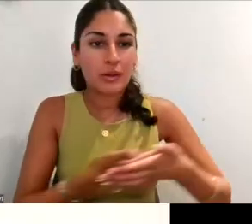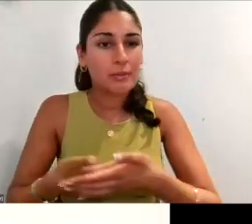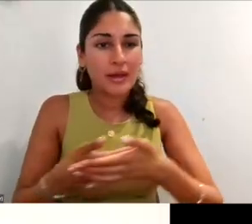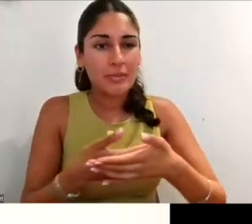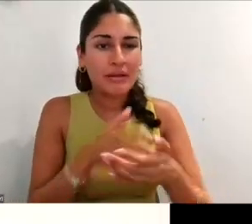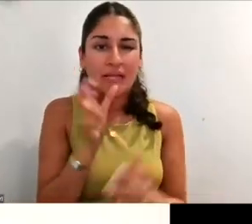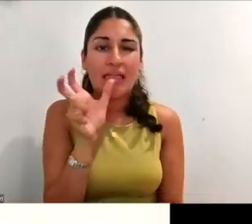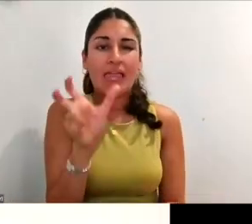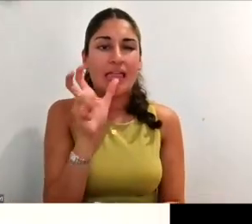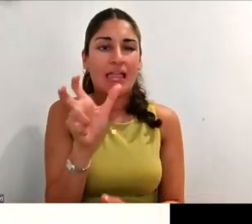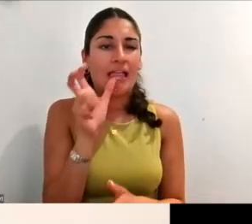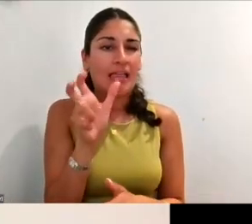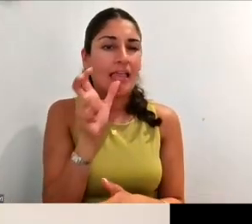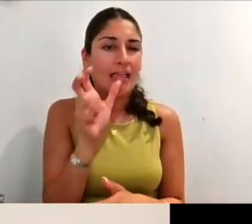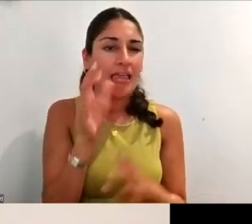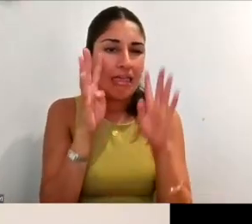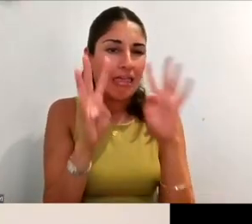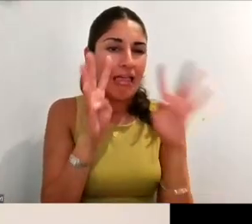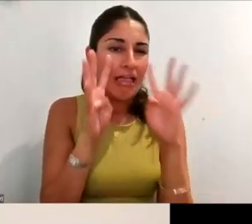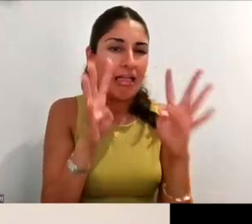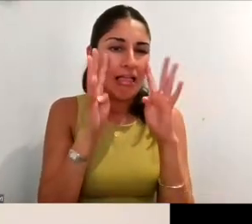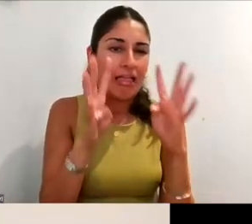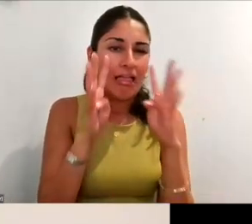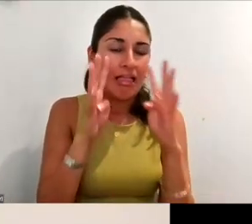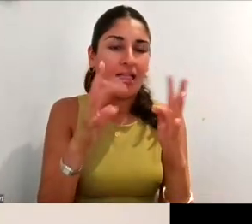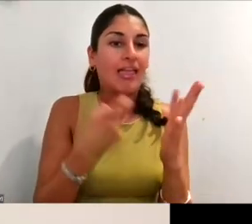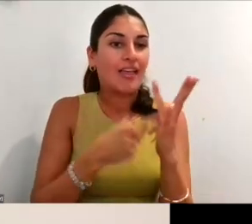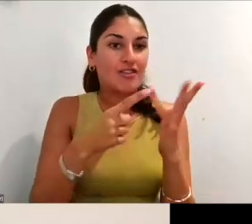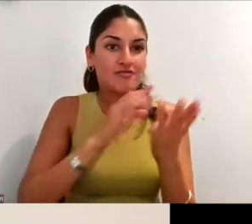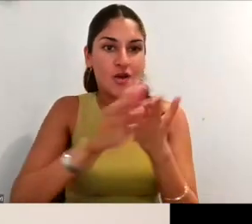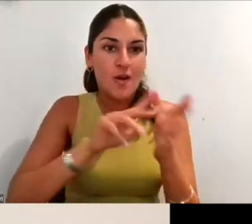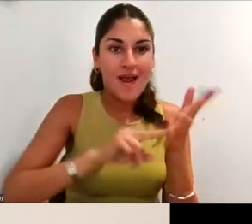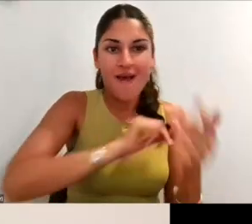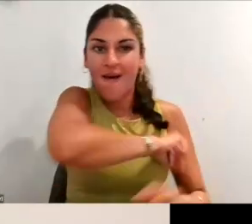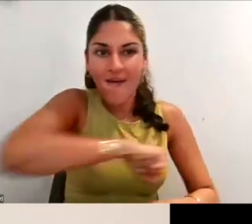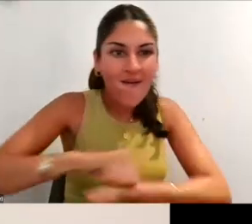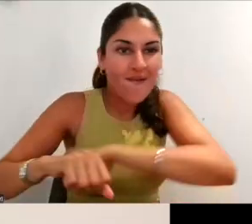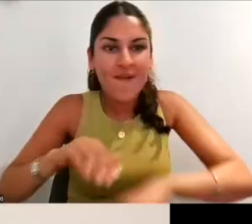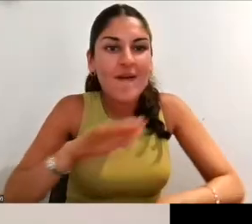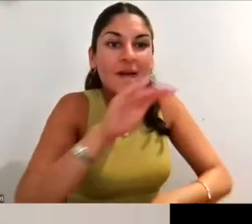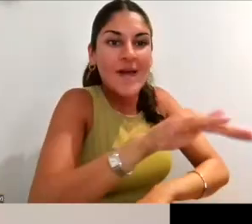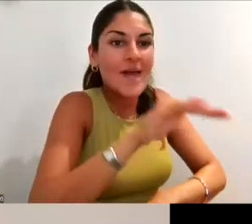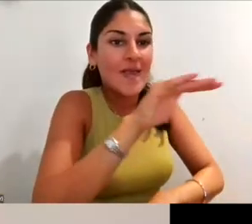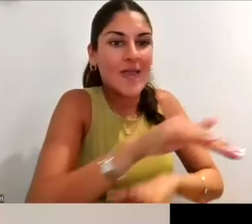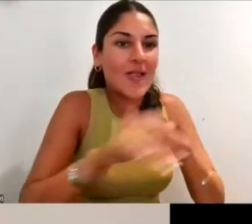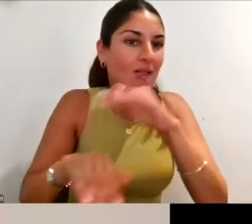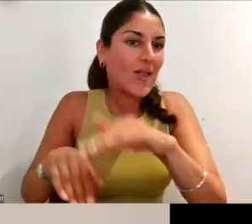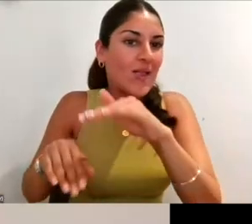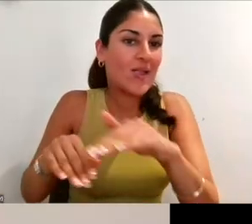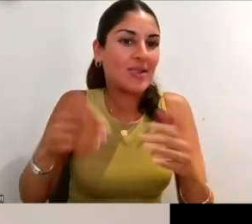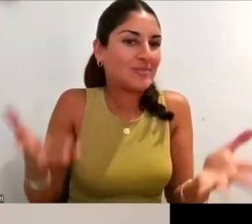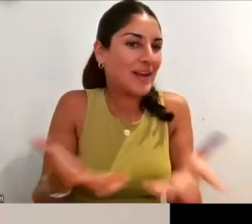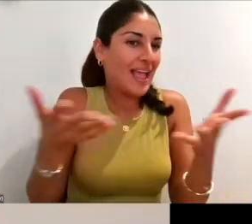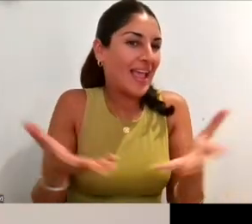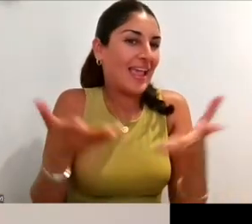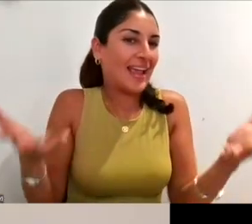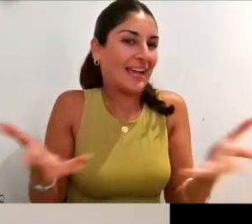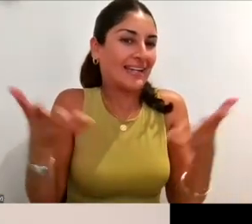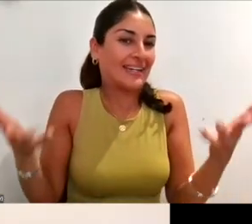it's far too loud, just as Rohan bolts past me in an epic game of it with Shahani that is sure to end in misery.